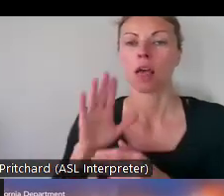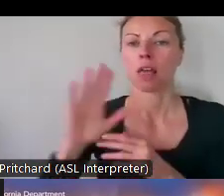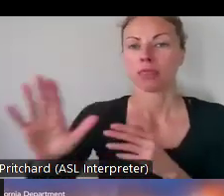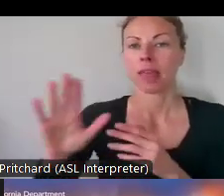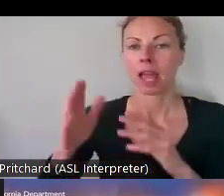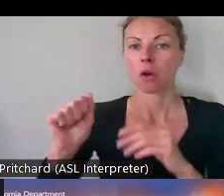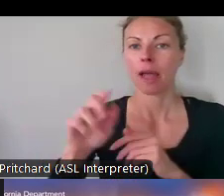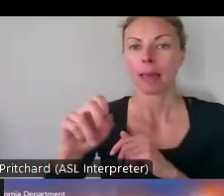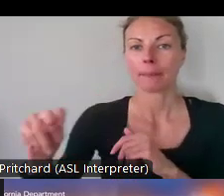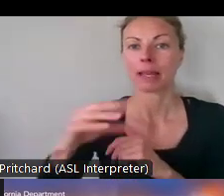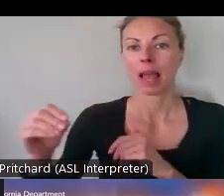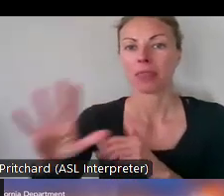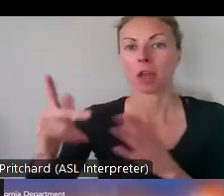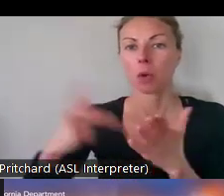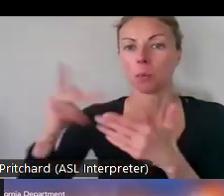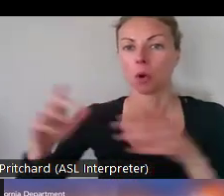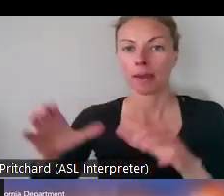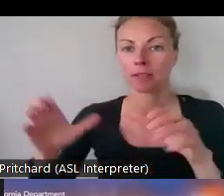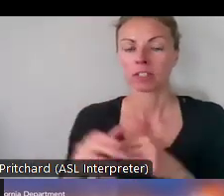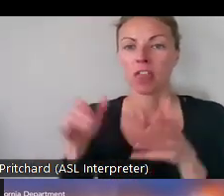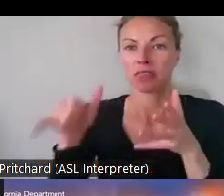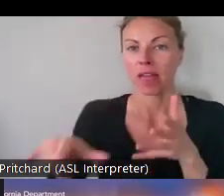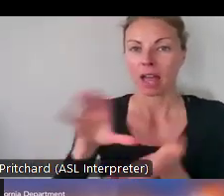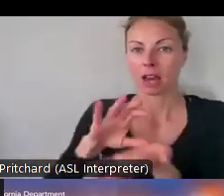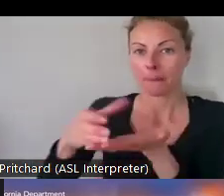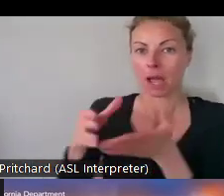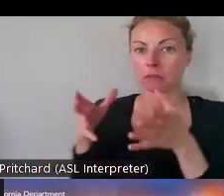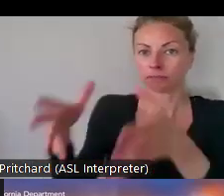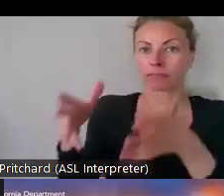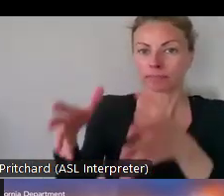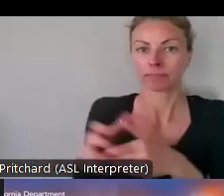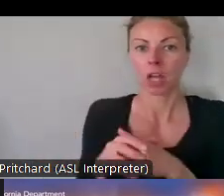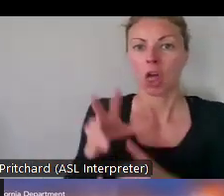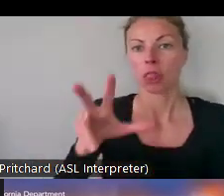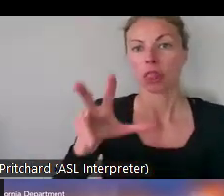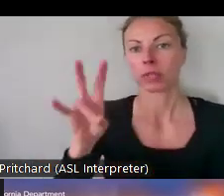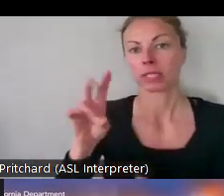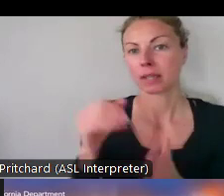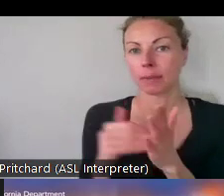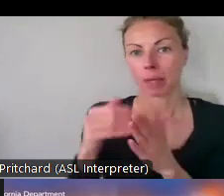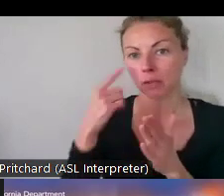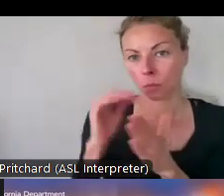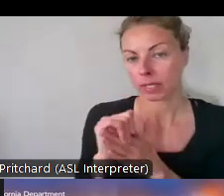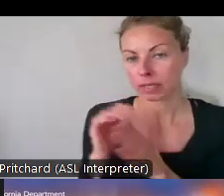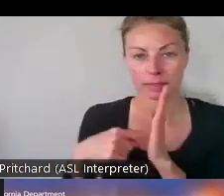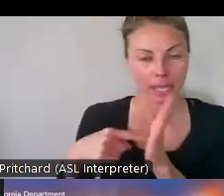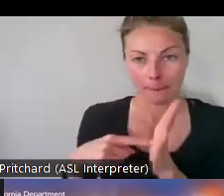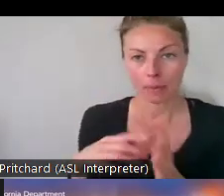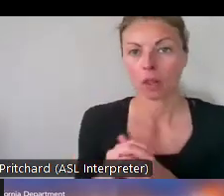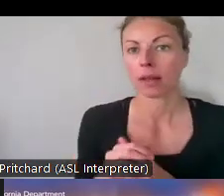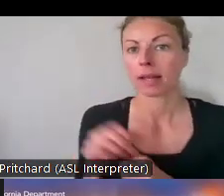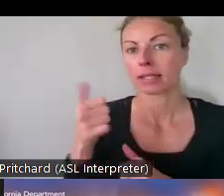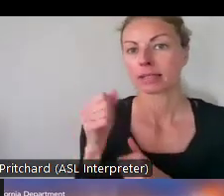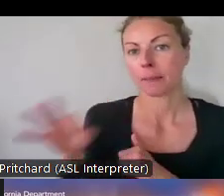activities. Of the remaining amount, which you can see in this example is 37 million, 10% is set